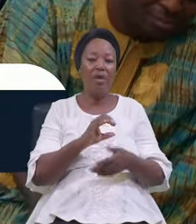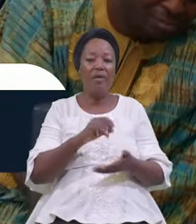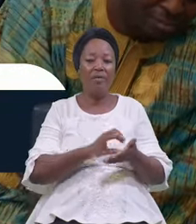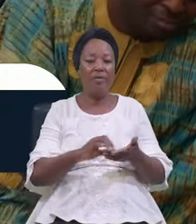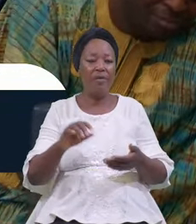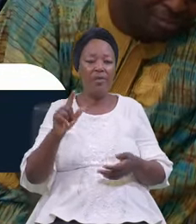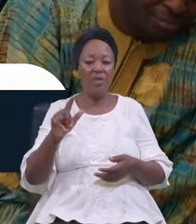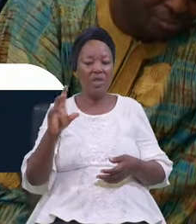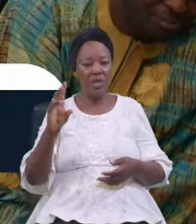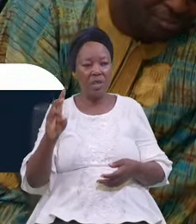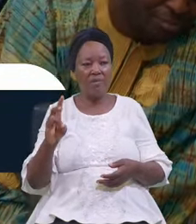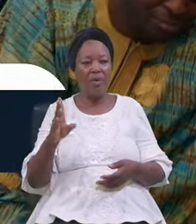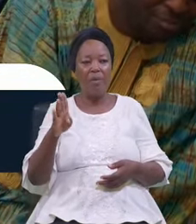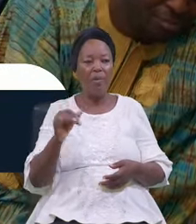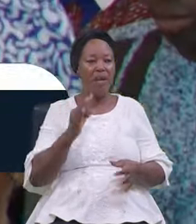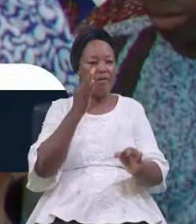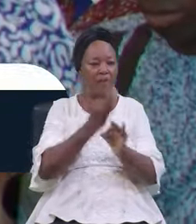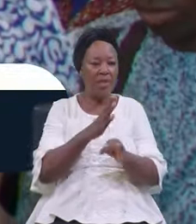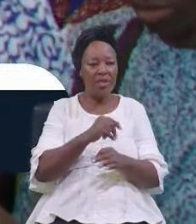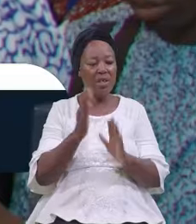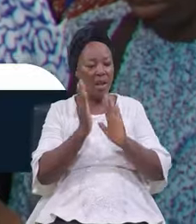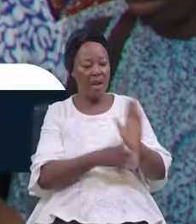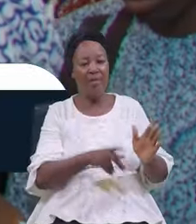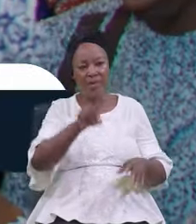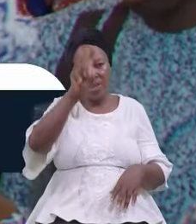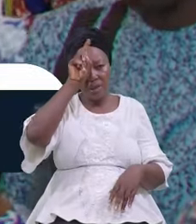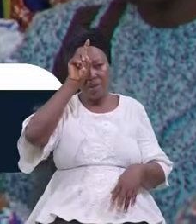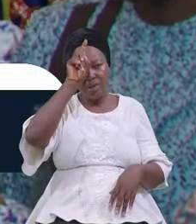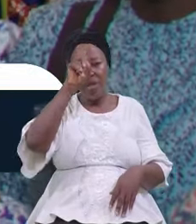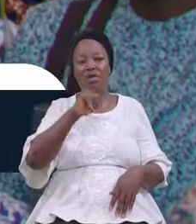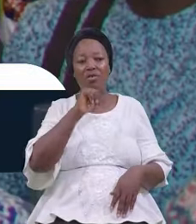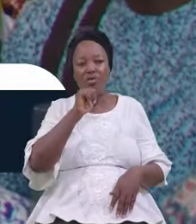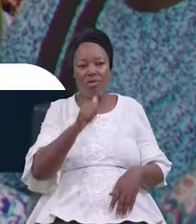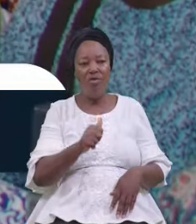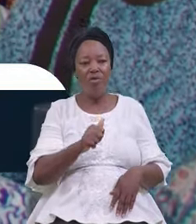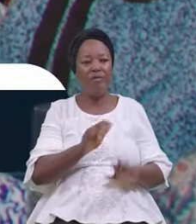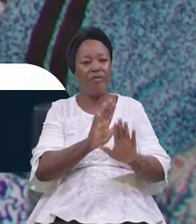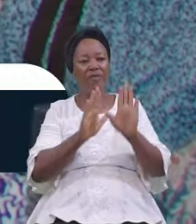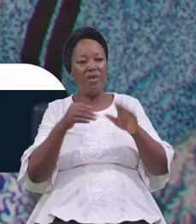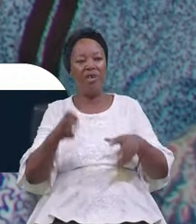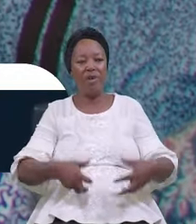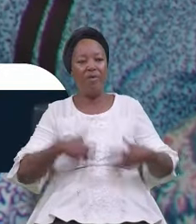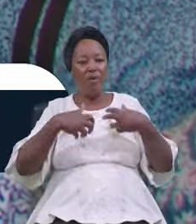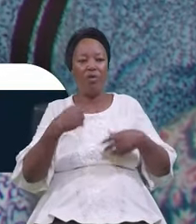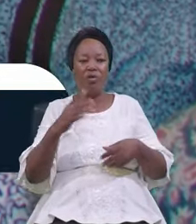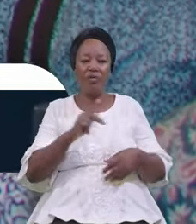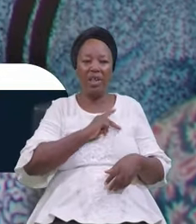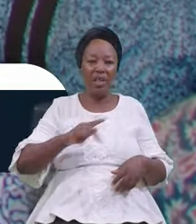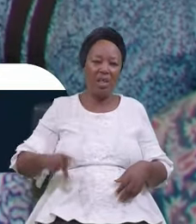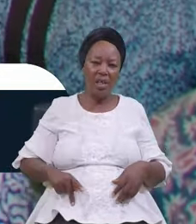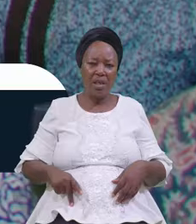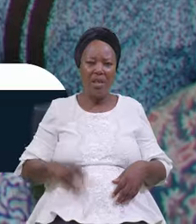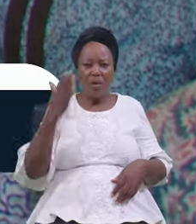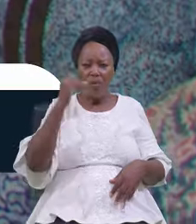Hebrews chapter 11 verse 27. "By faith they forsook Egypt, not fearing the wrath of the king." Why don't